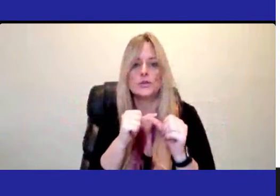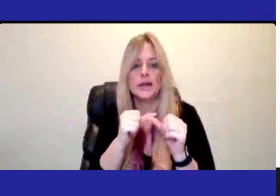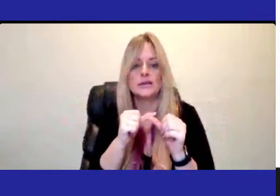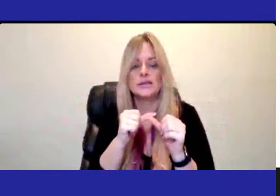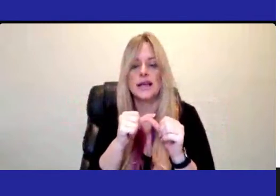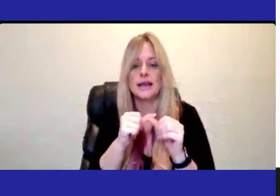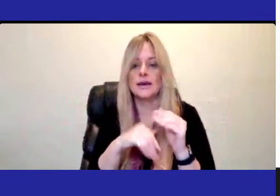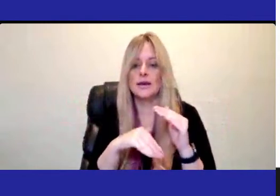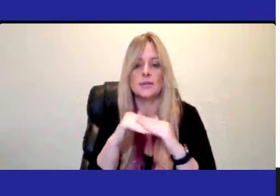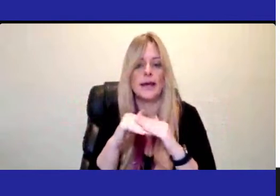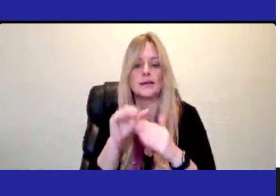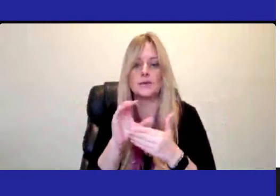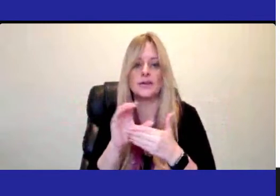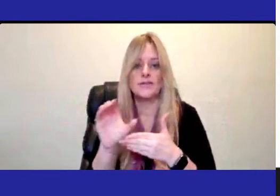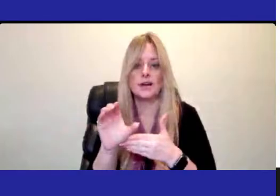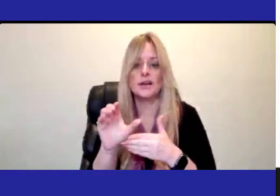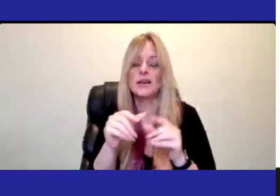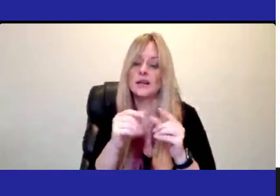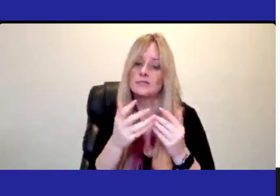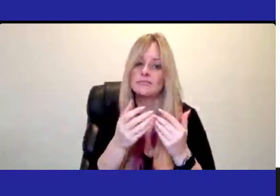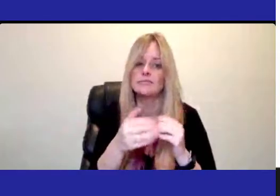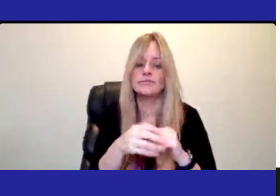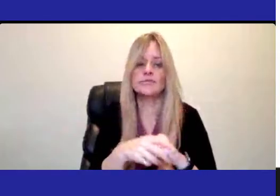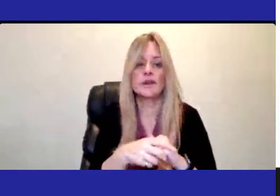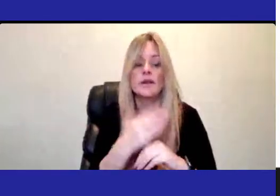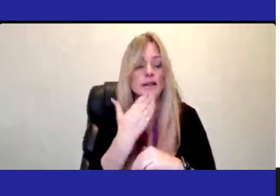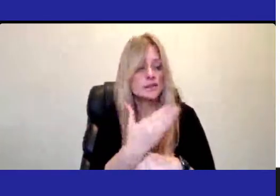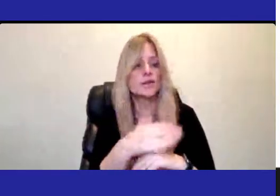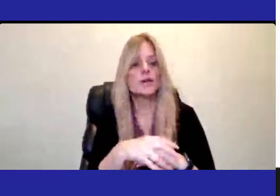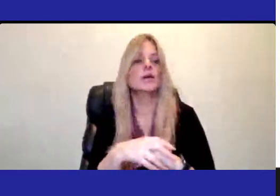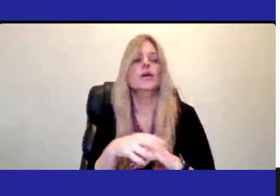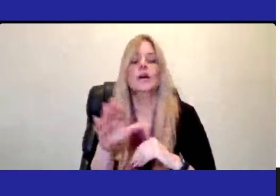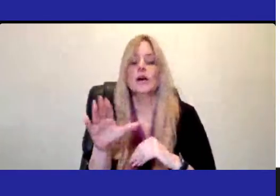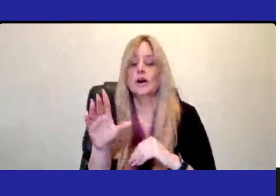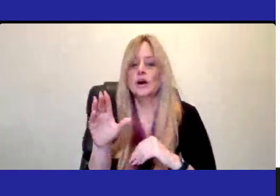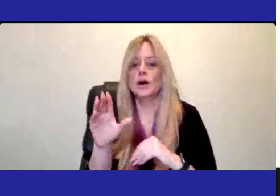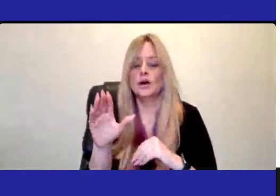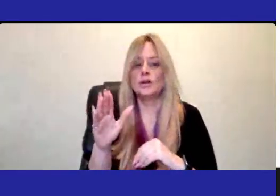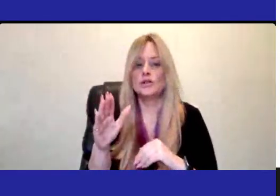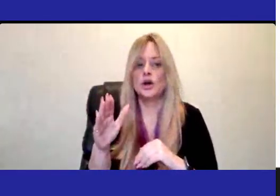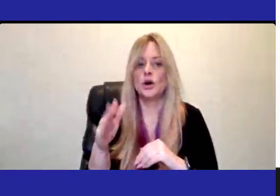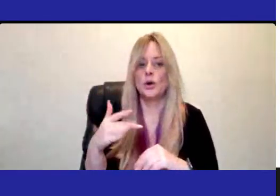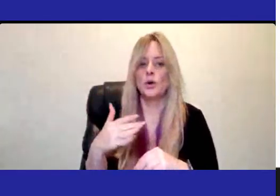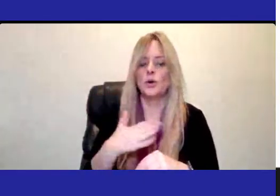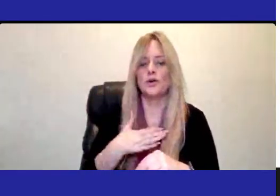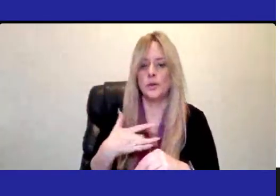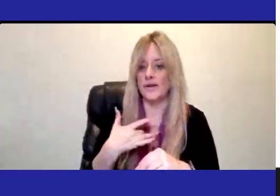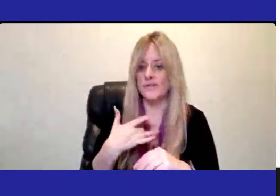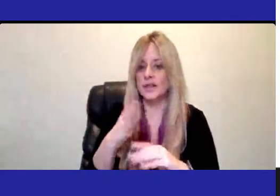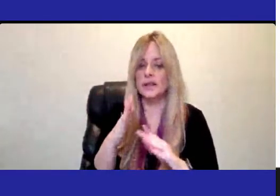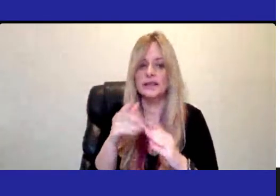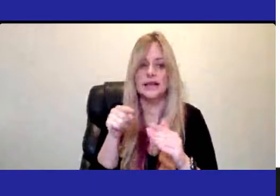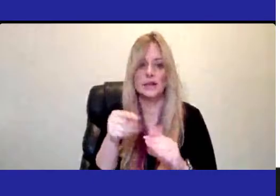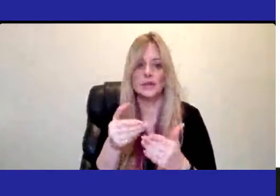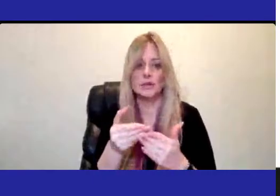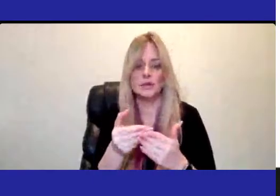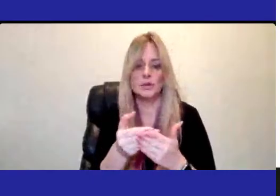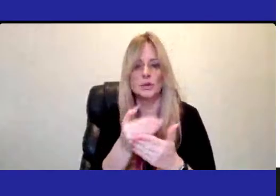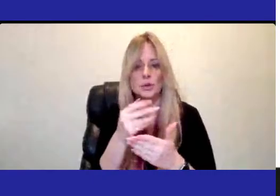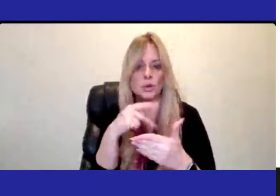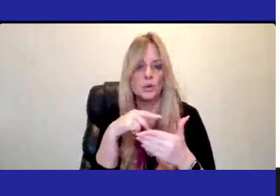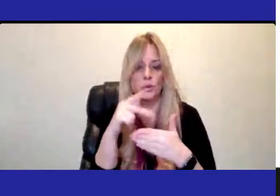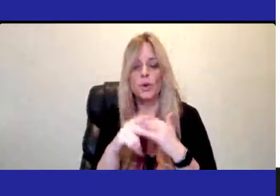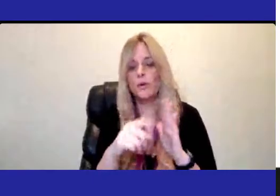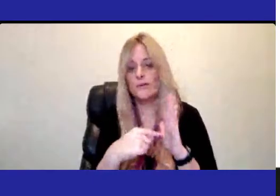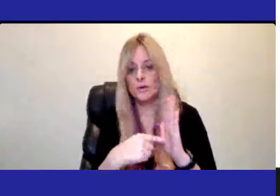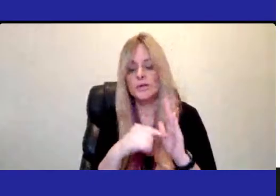and sustainability. That's great. Yeah, my sense was with new programs, for example,